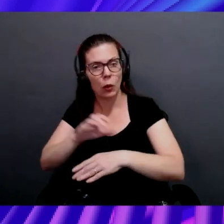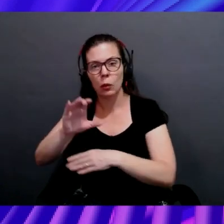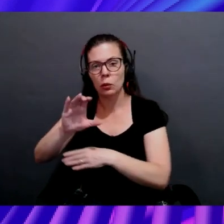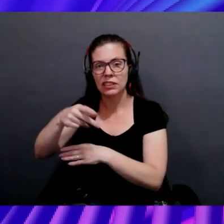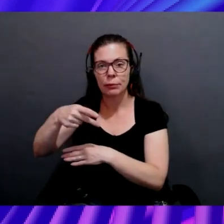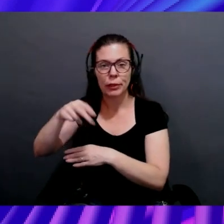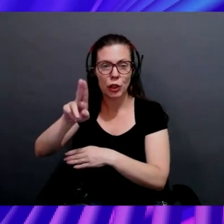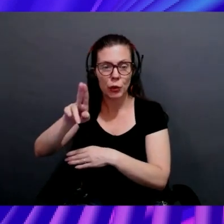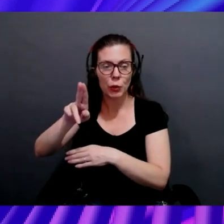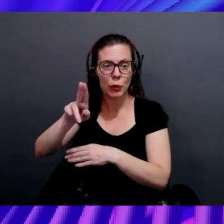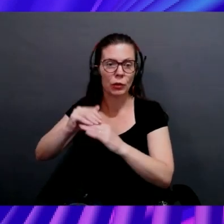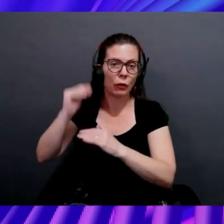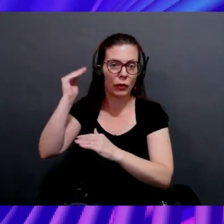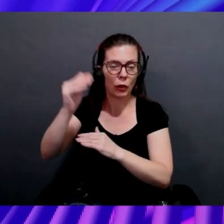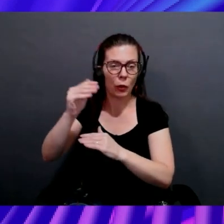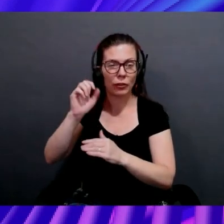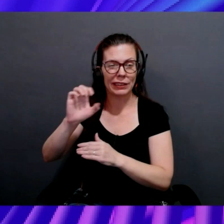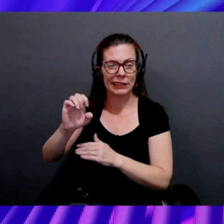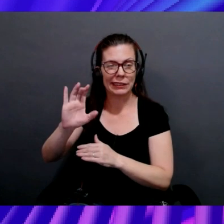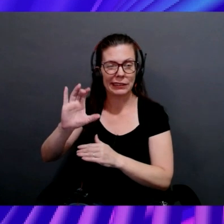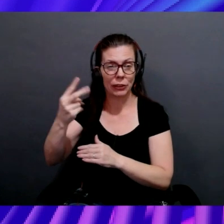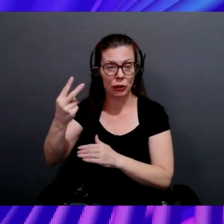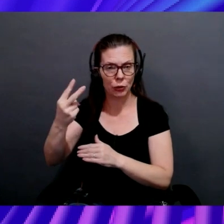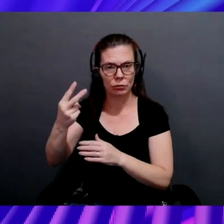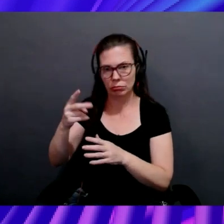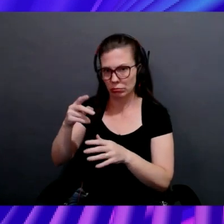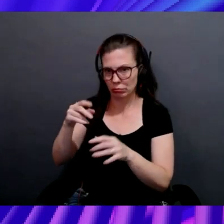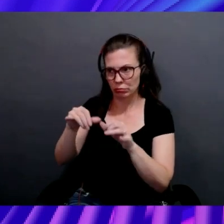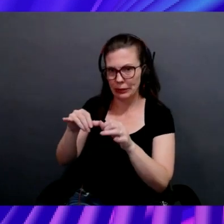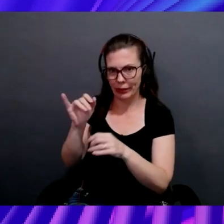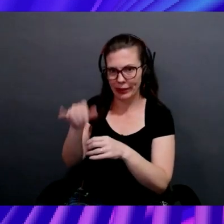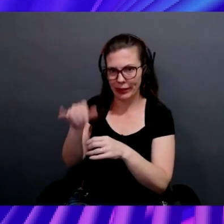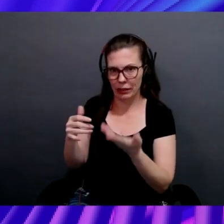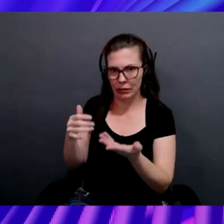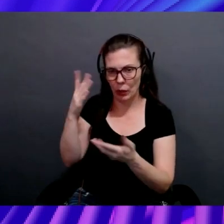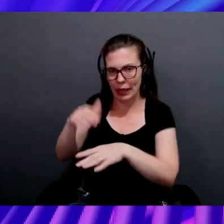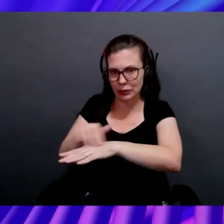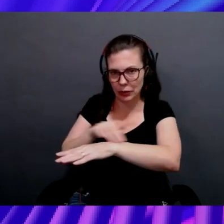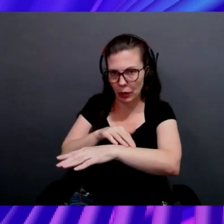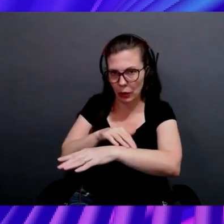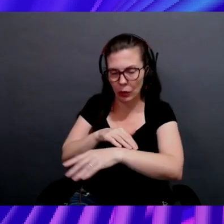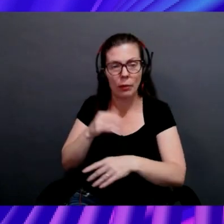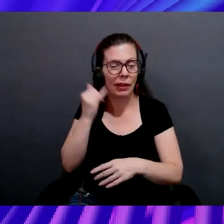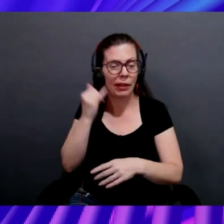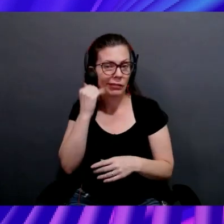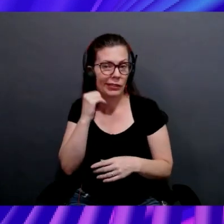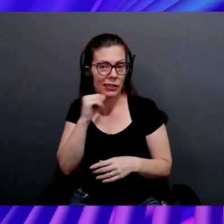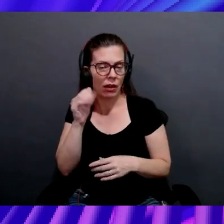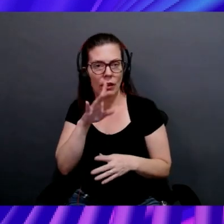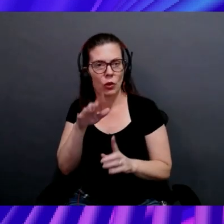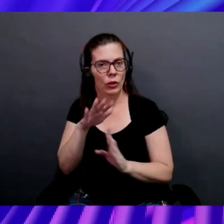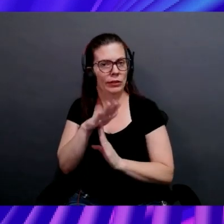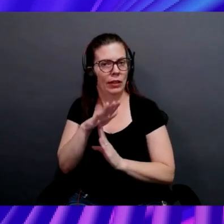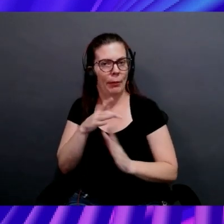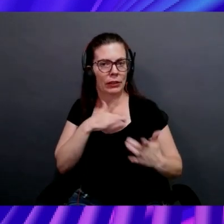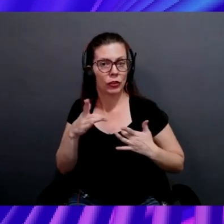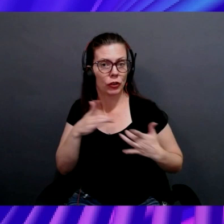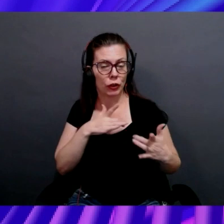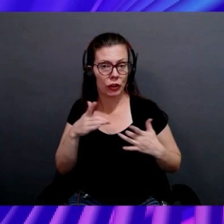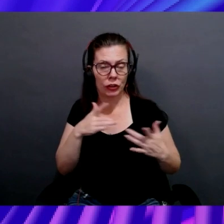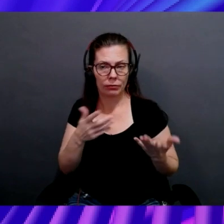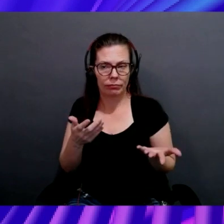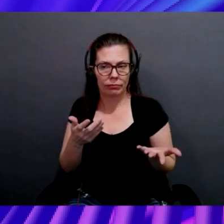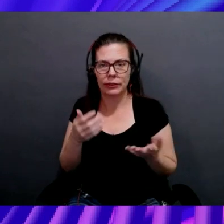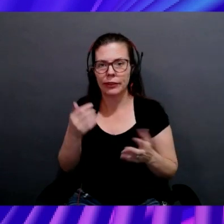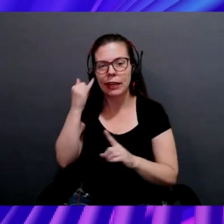on your EC2 instances, you need to measure that. But if that's not your critical concern, if you have to worry about how many